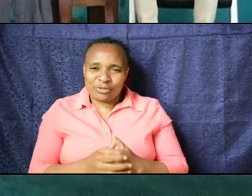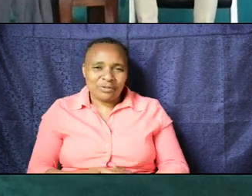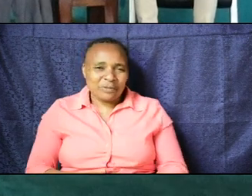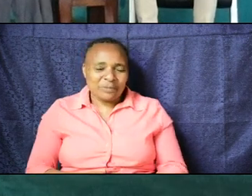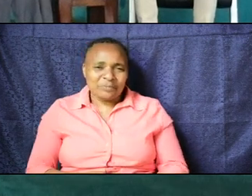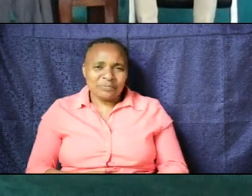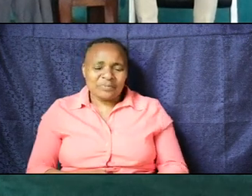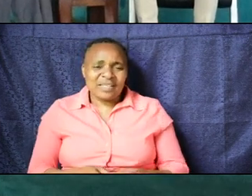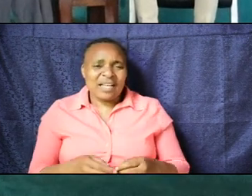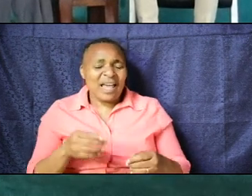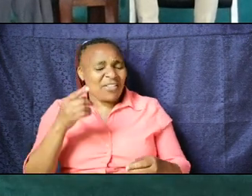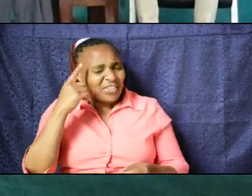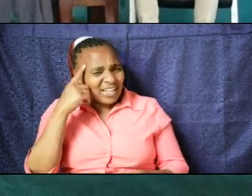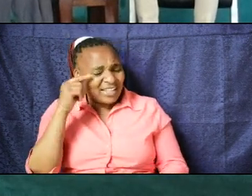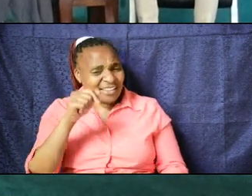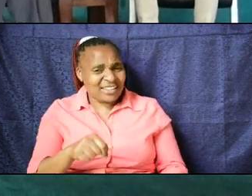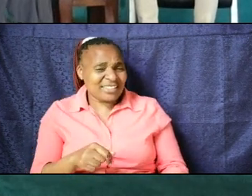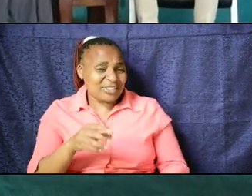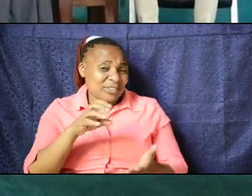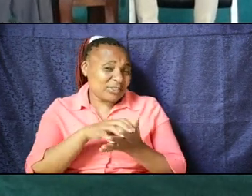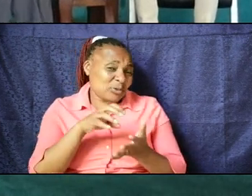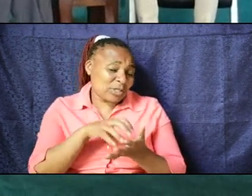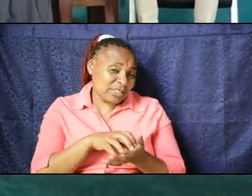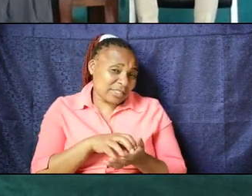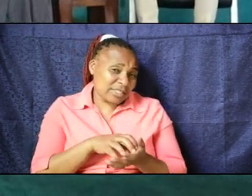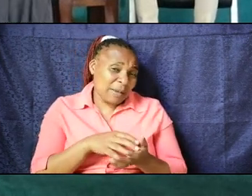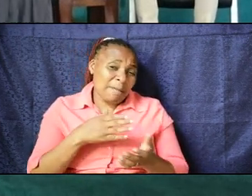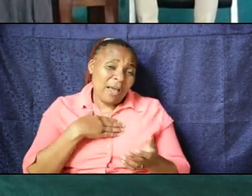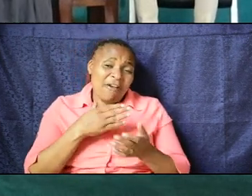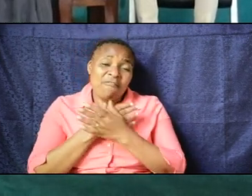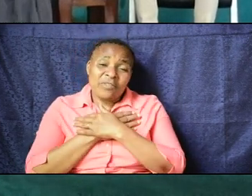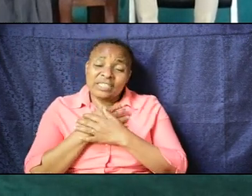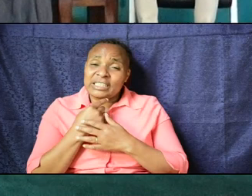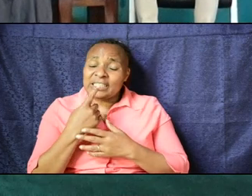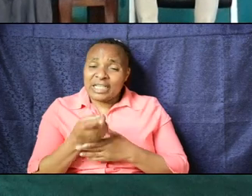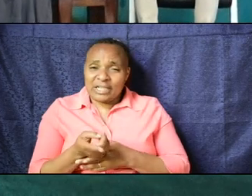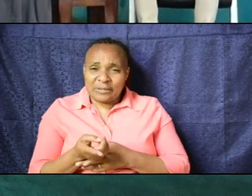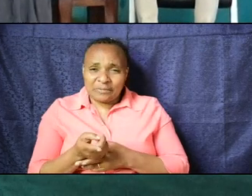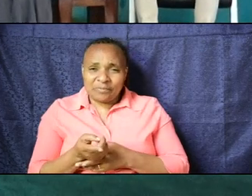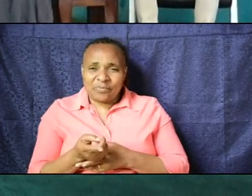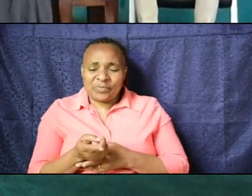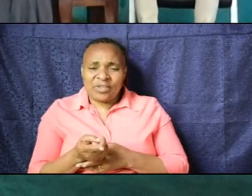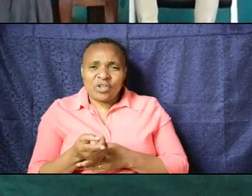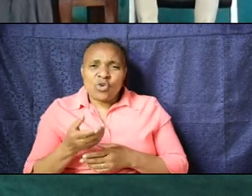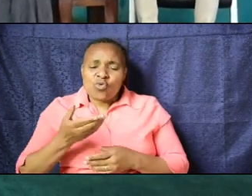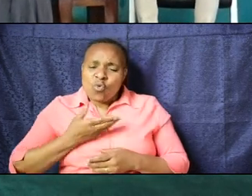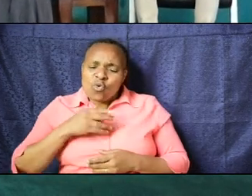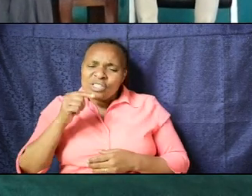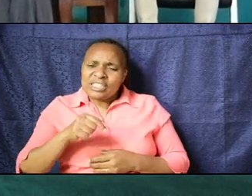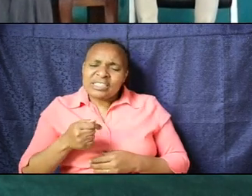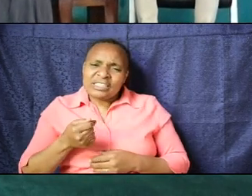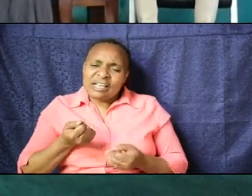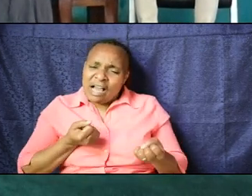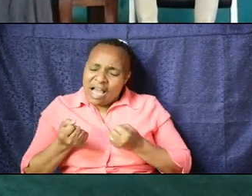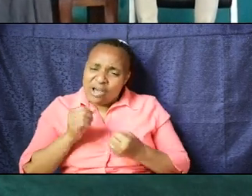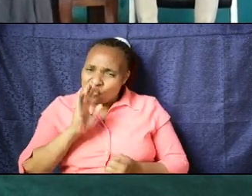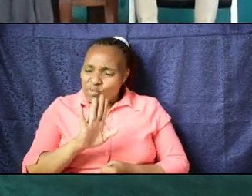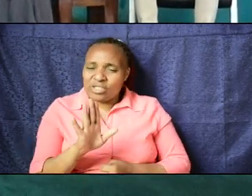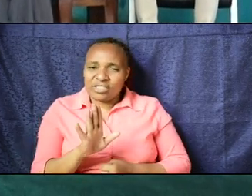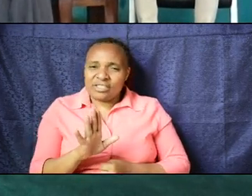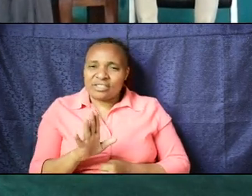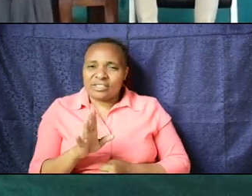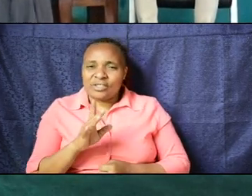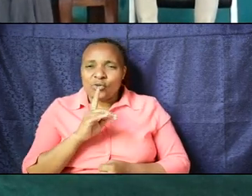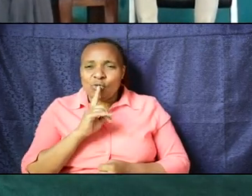Yeah, makes sense. But I think in this case, what my friend's trying to say is that, like, you own this car. It's yours. Mm-hmm.